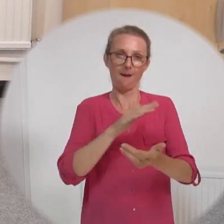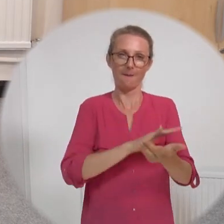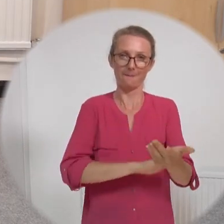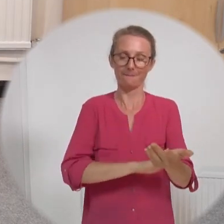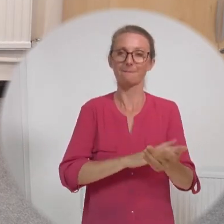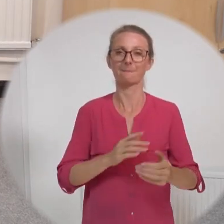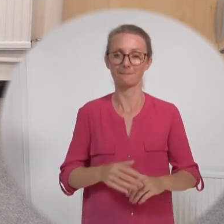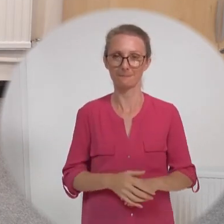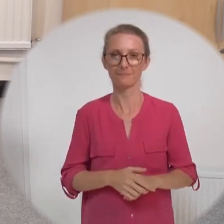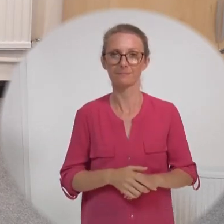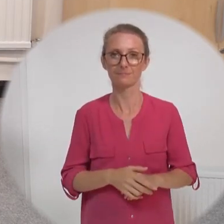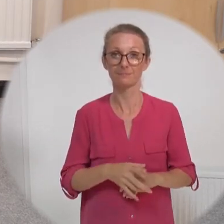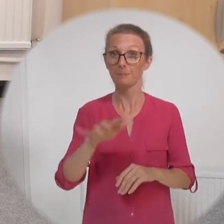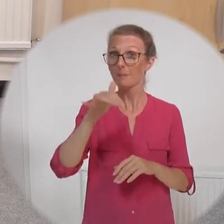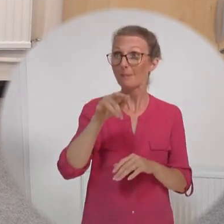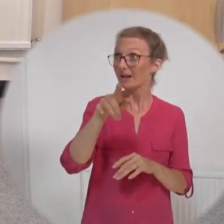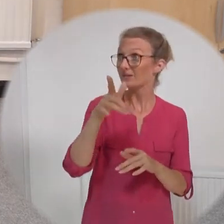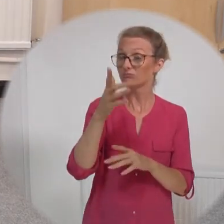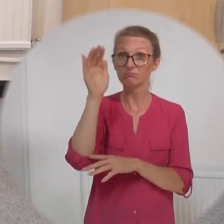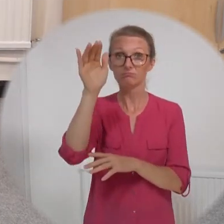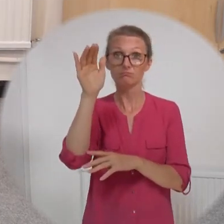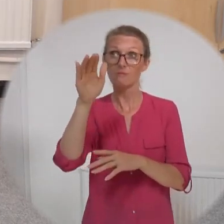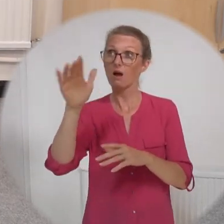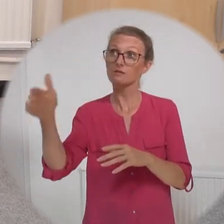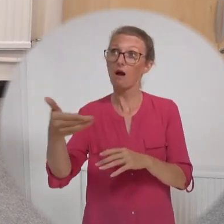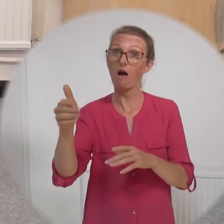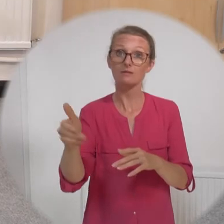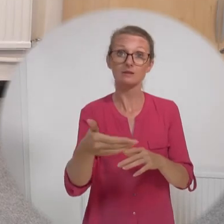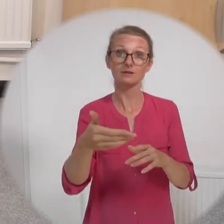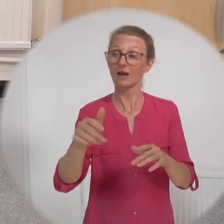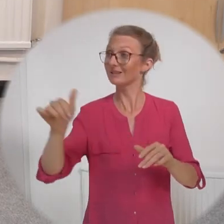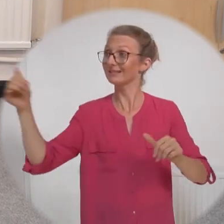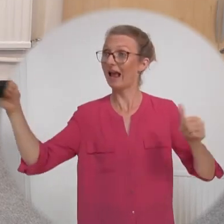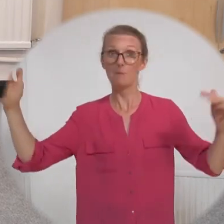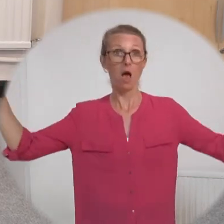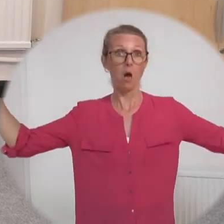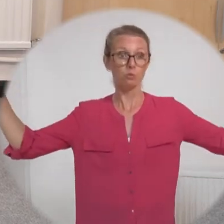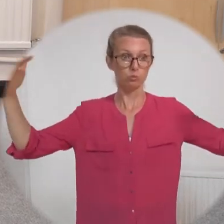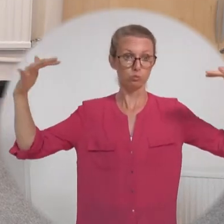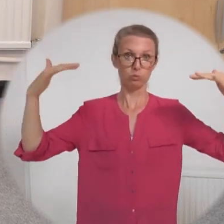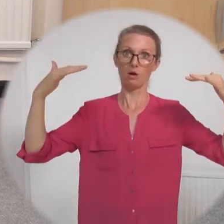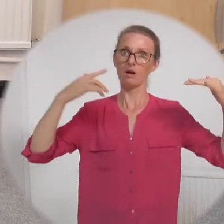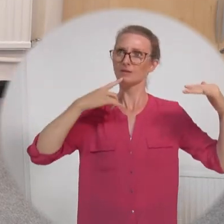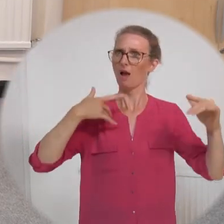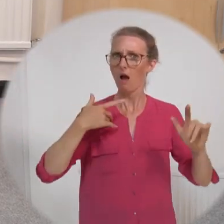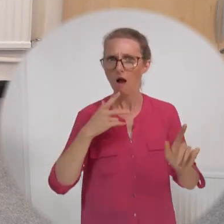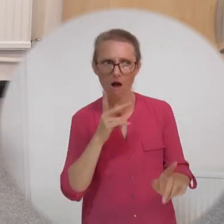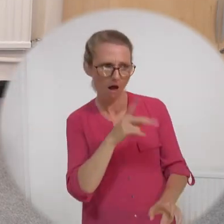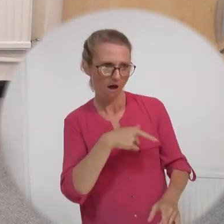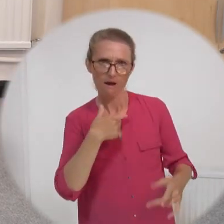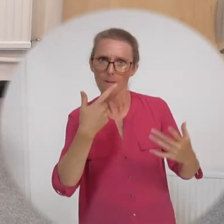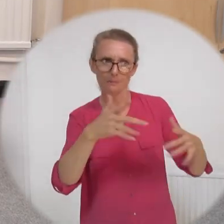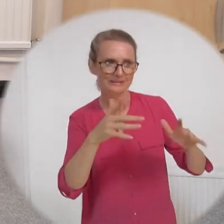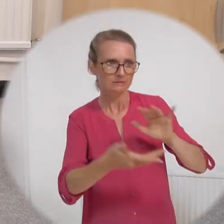And then if you're in your garden and your neighbours are looking at you, they'll be able to say, oh, I saw you doing Tai Chi the other day, and you can go,